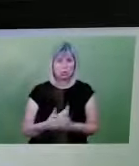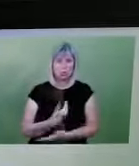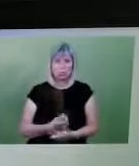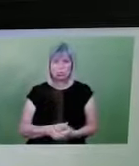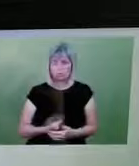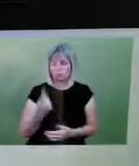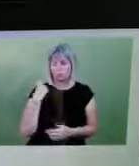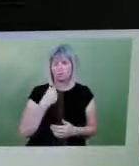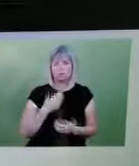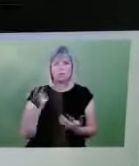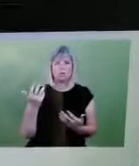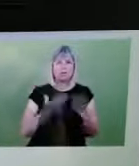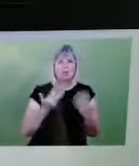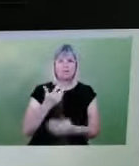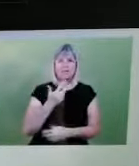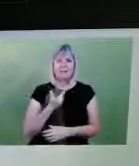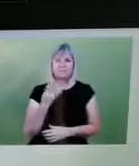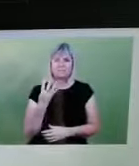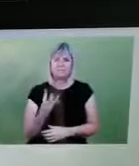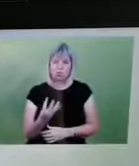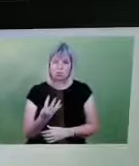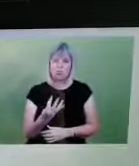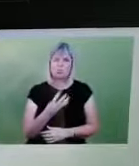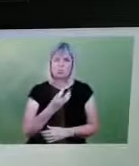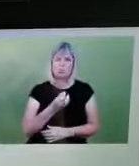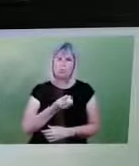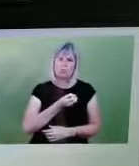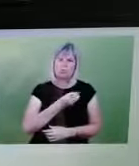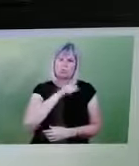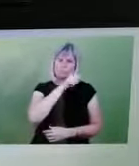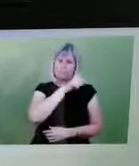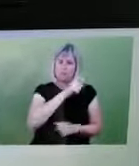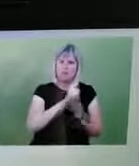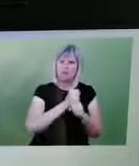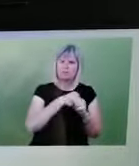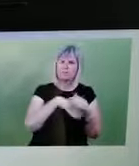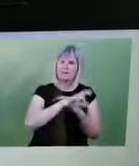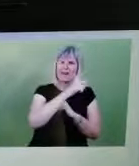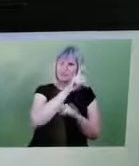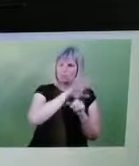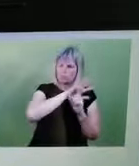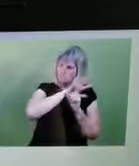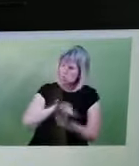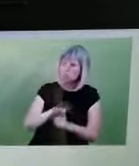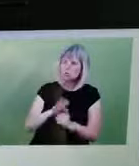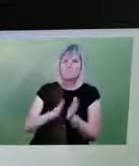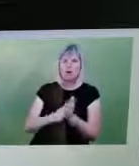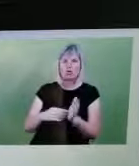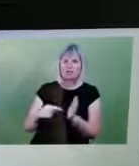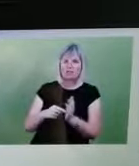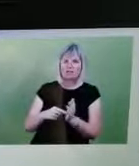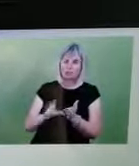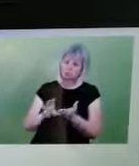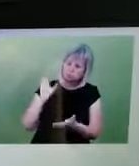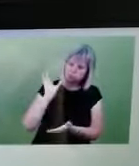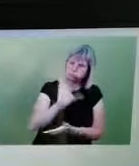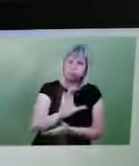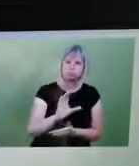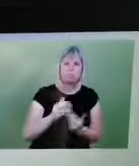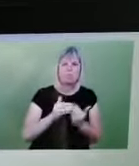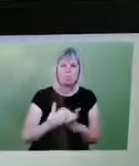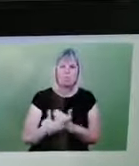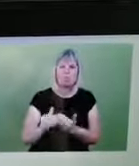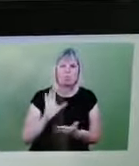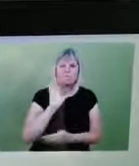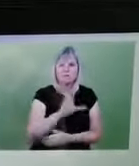Council in Liverpool forced Margaret Thatcher's Tories to concede extra resources worth up to £60 million. The homes and schools and leisure centres built